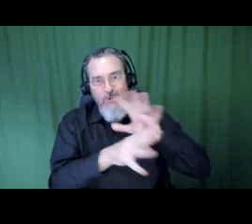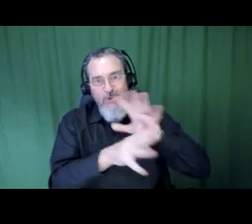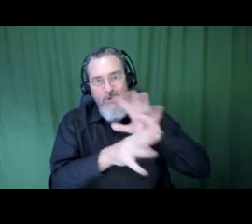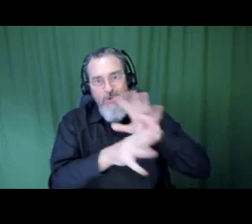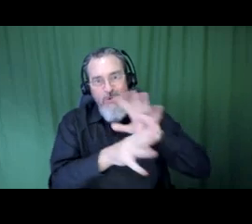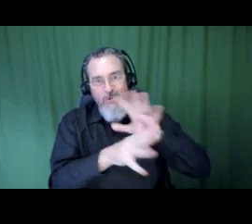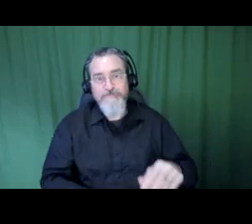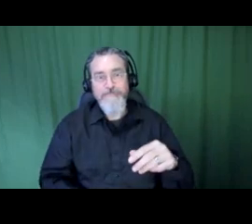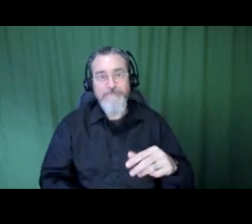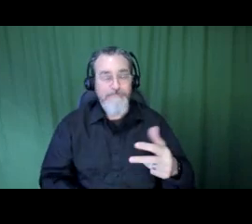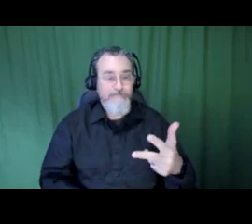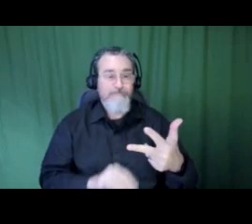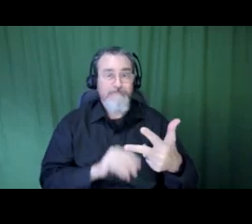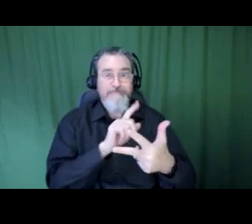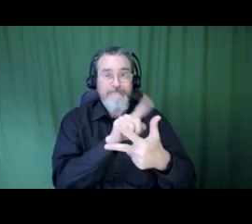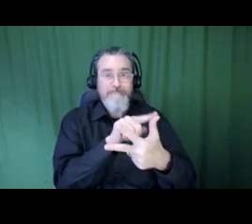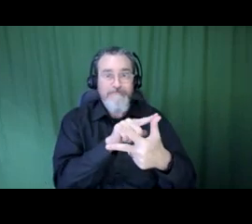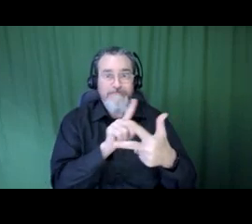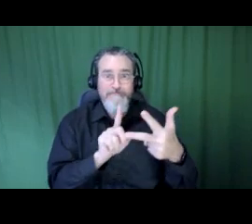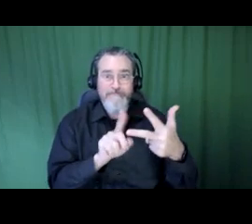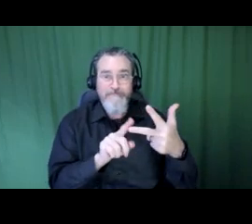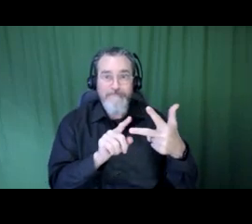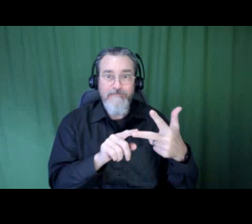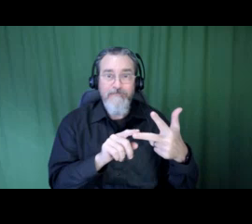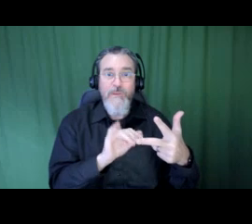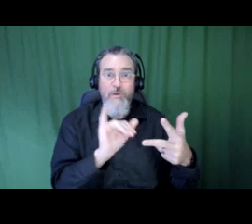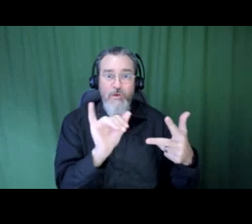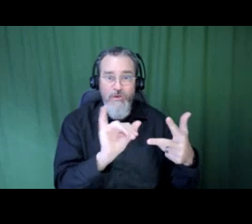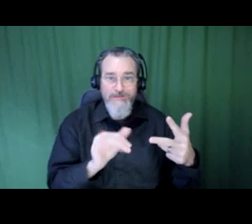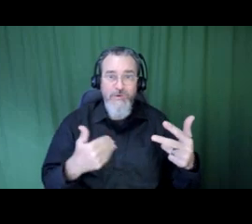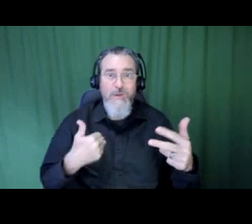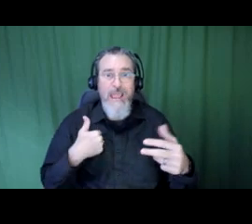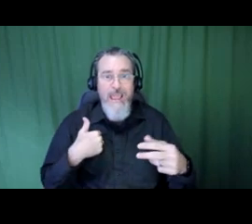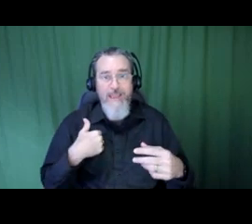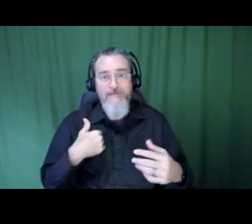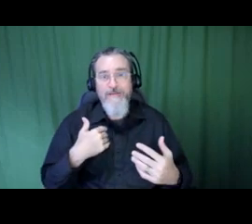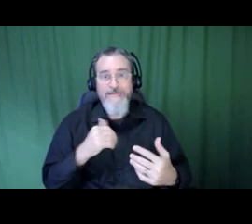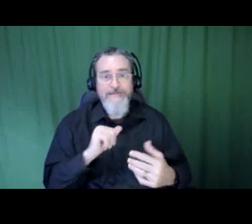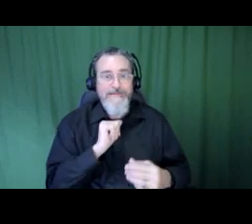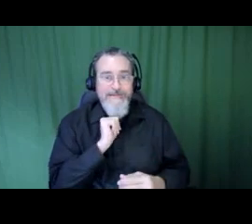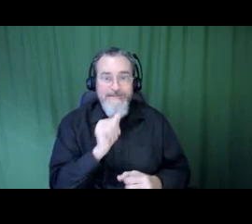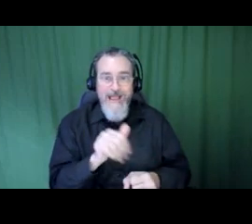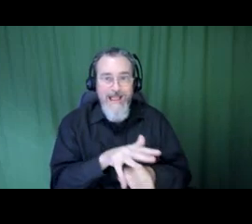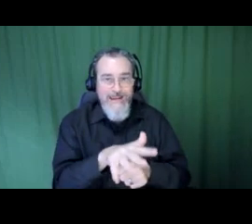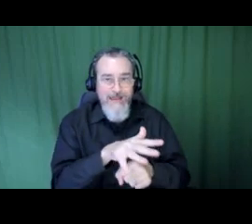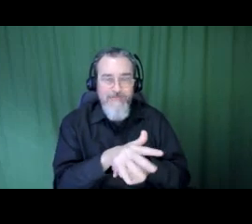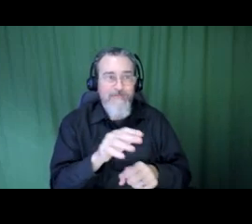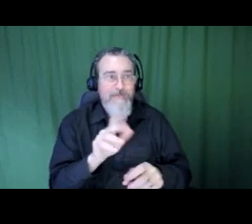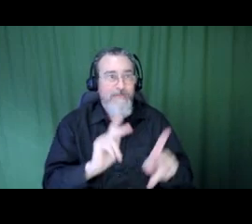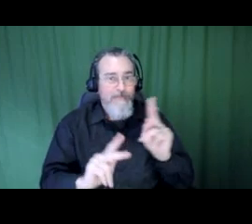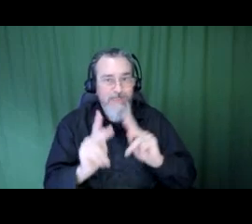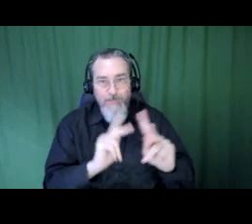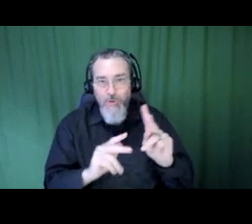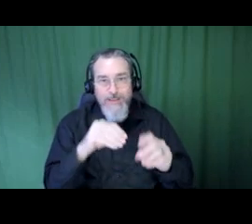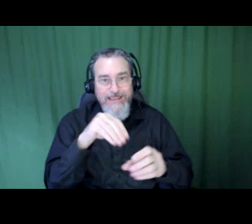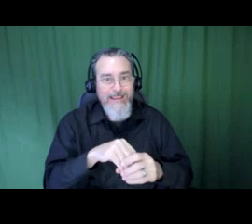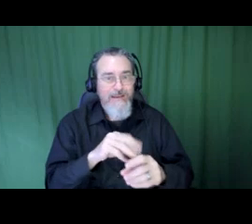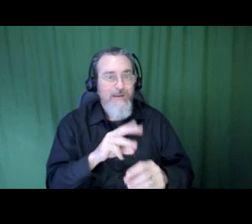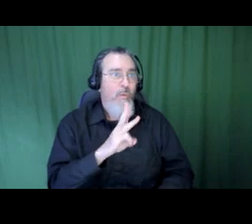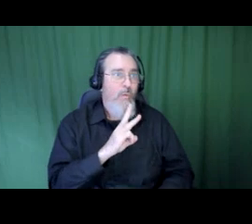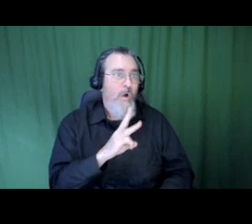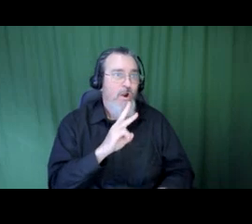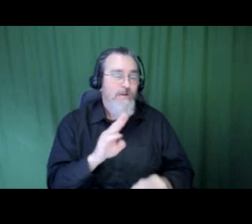counties, we also anticipate a shortage in the water sector, workforce shortage of